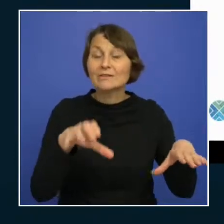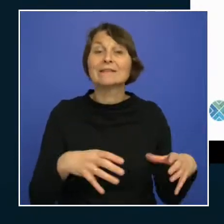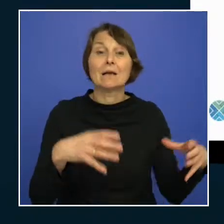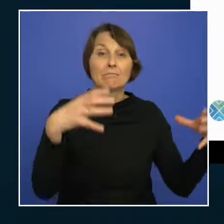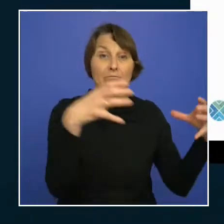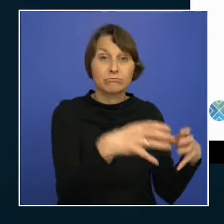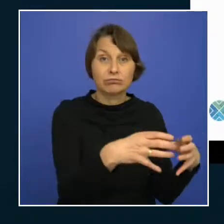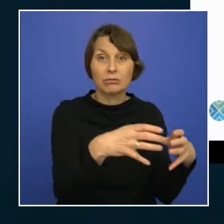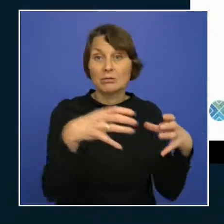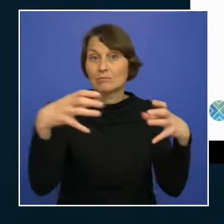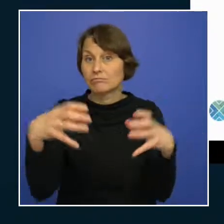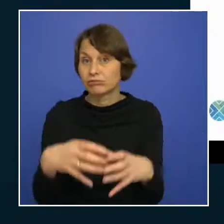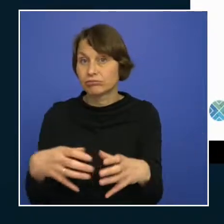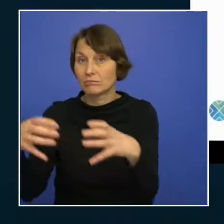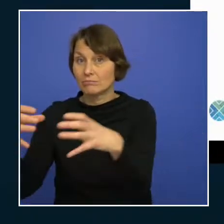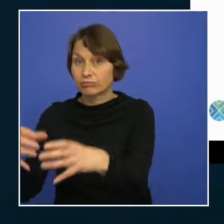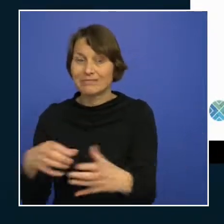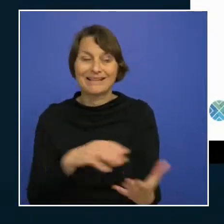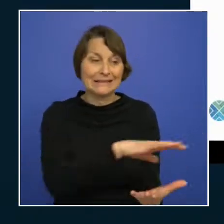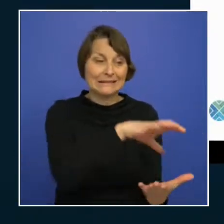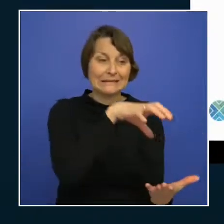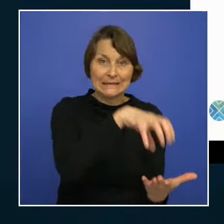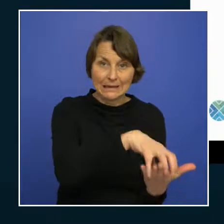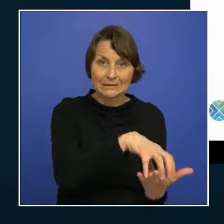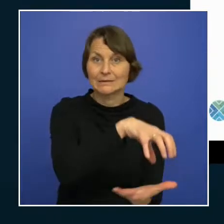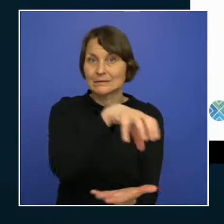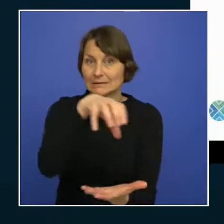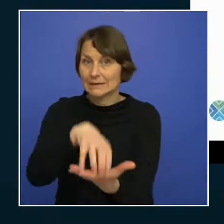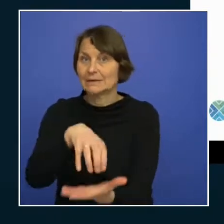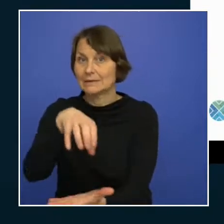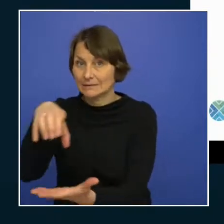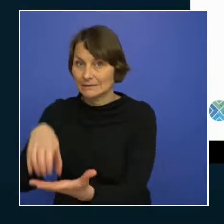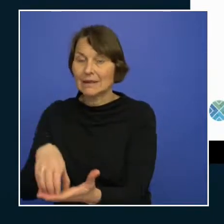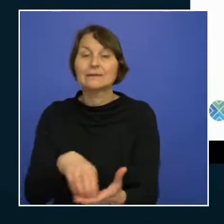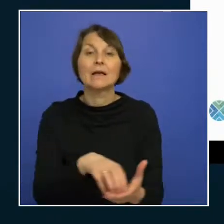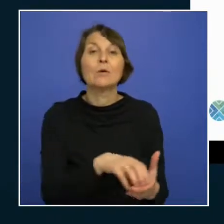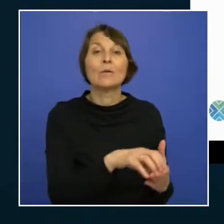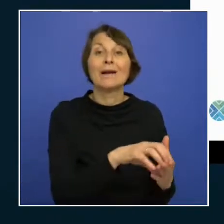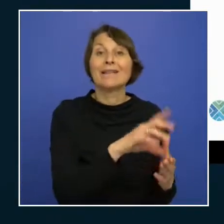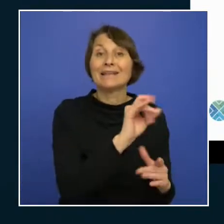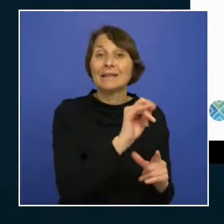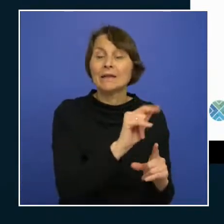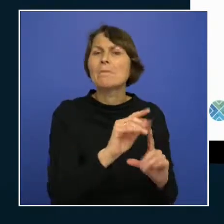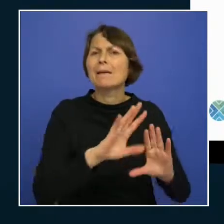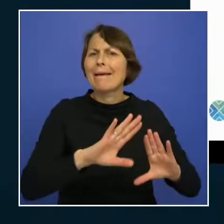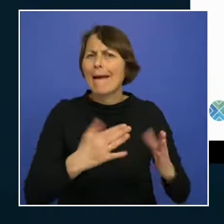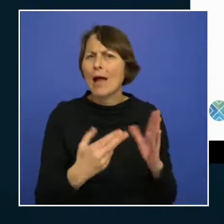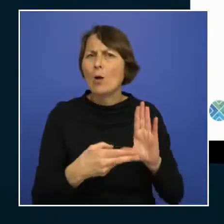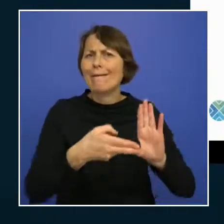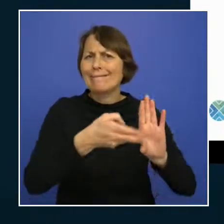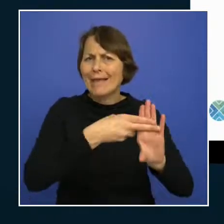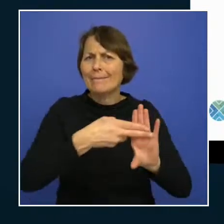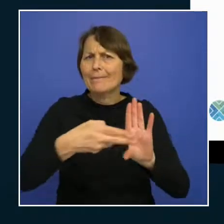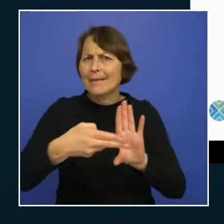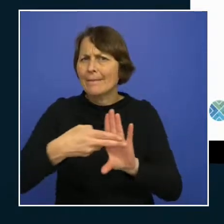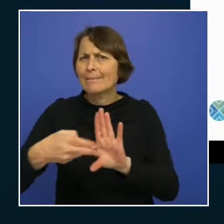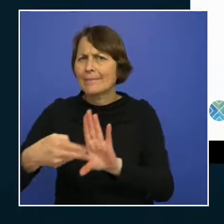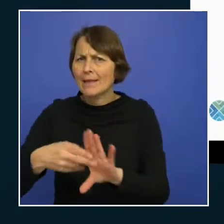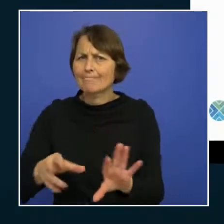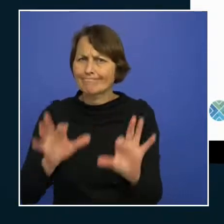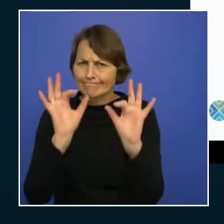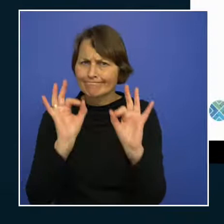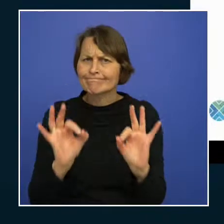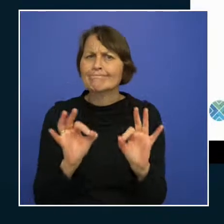availability. And we're going to look at naming convention. So naming convention scopes, like naming scopes.